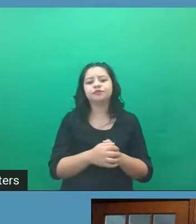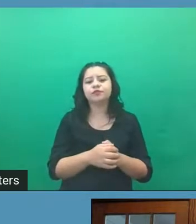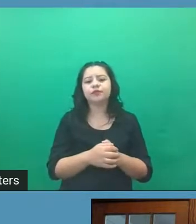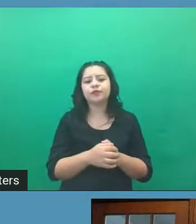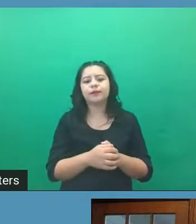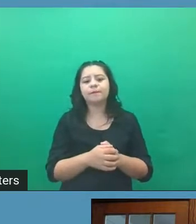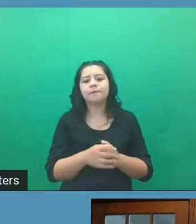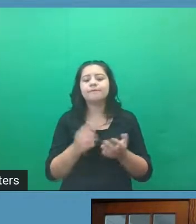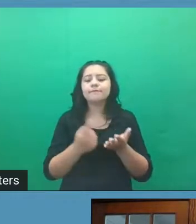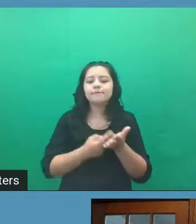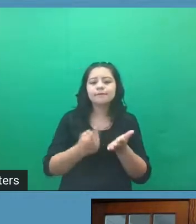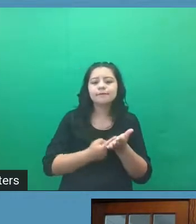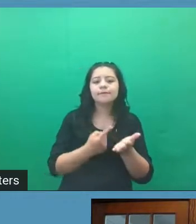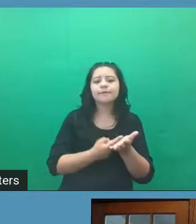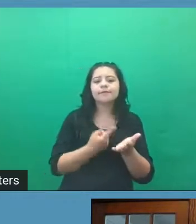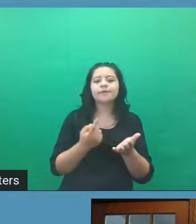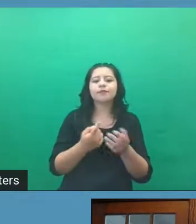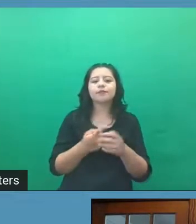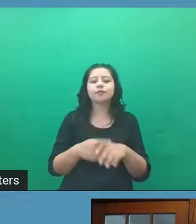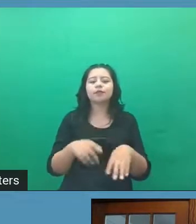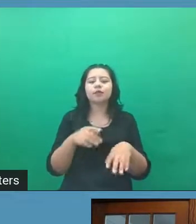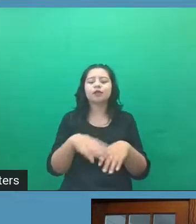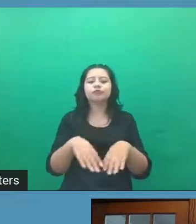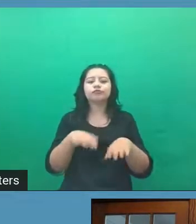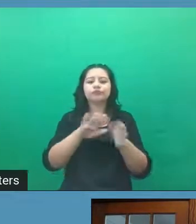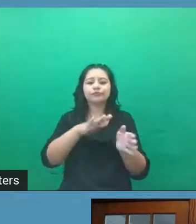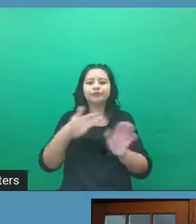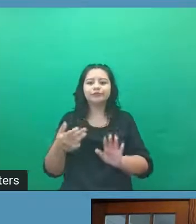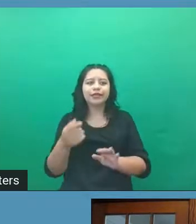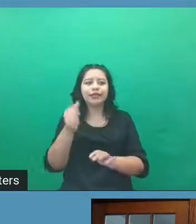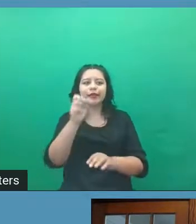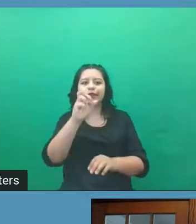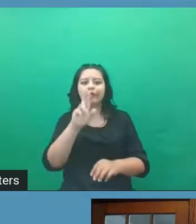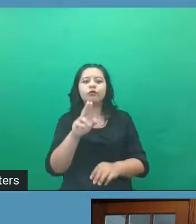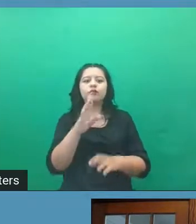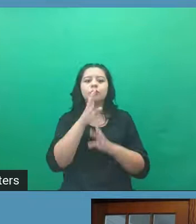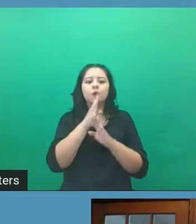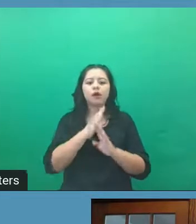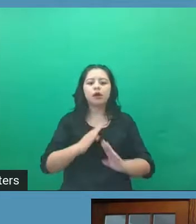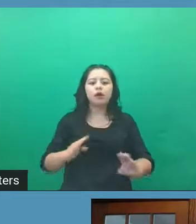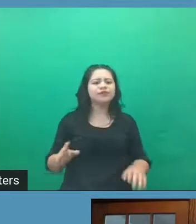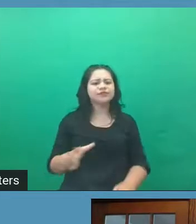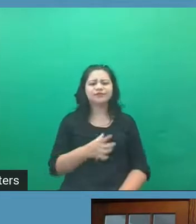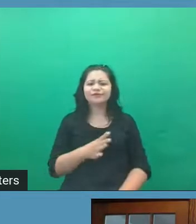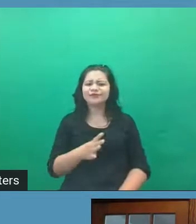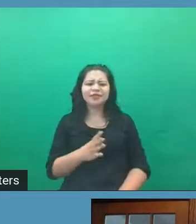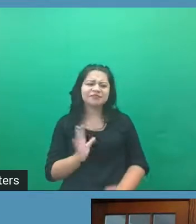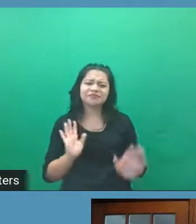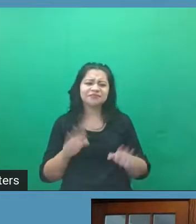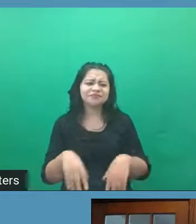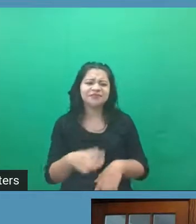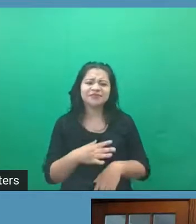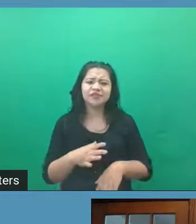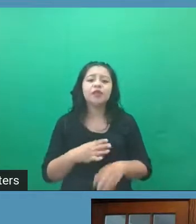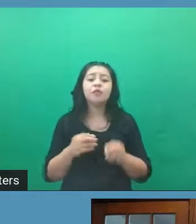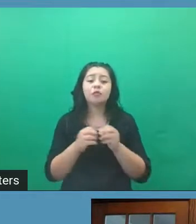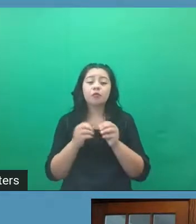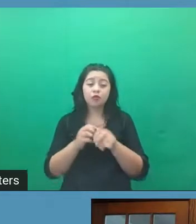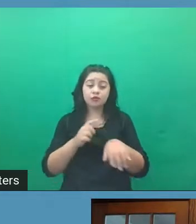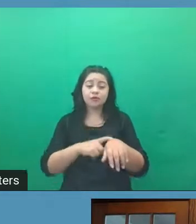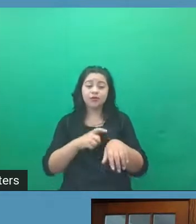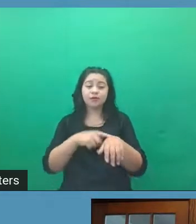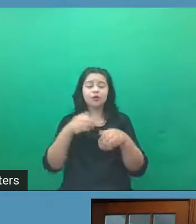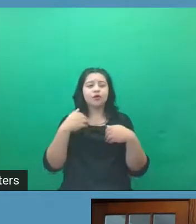And sometimes dead air is okay. In this research, I realized, the more time you get to look